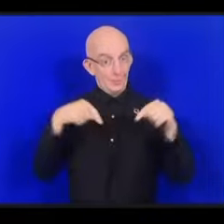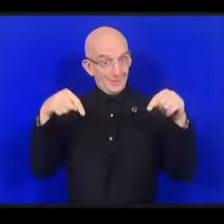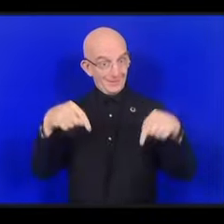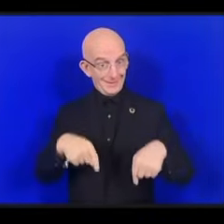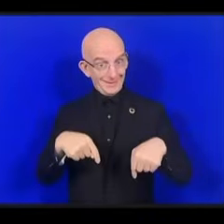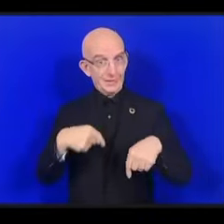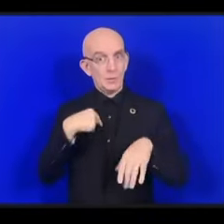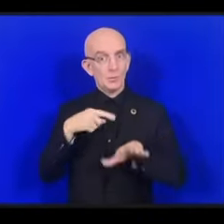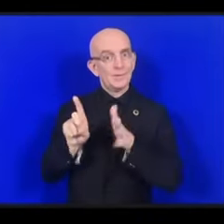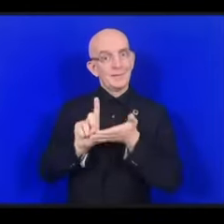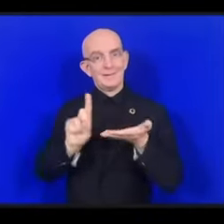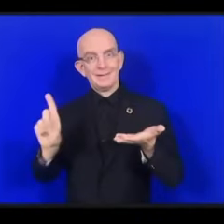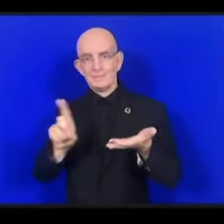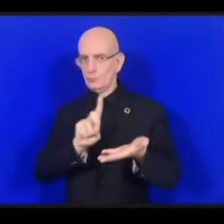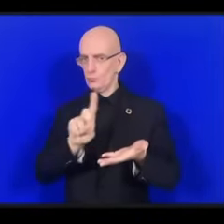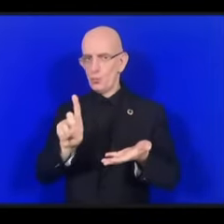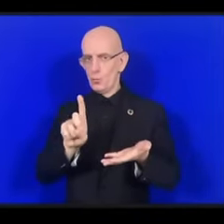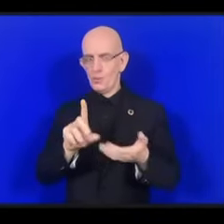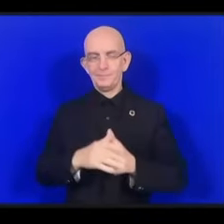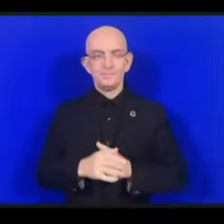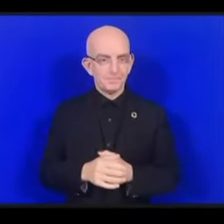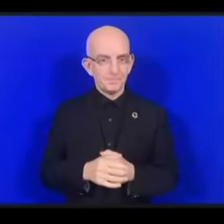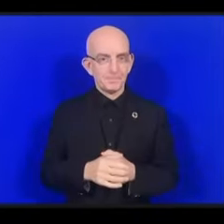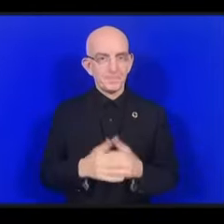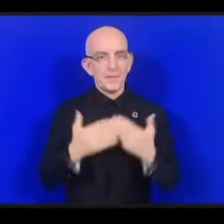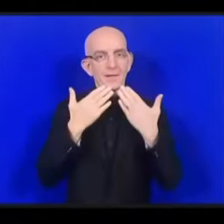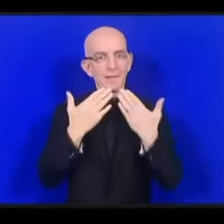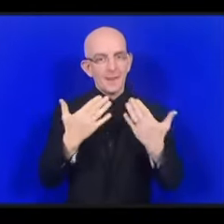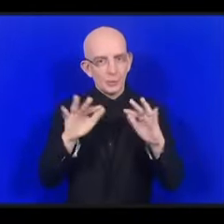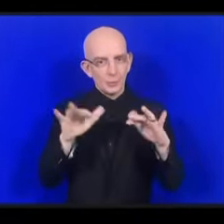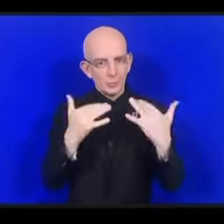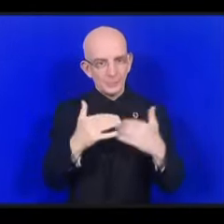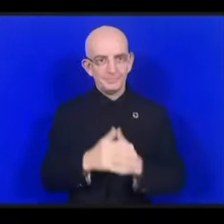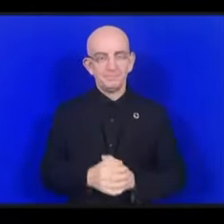Thank you very much, Ms. Brito.